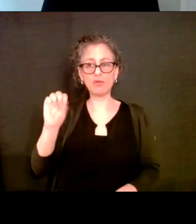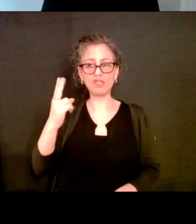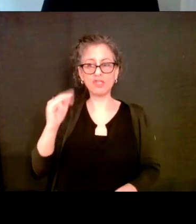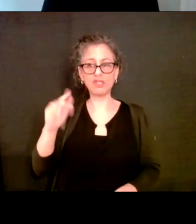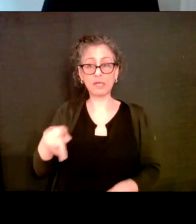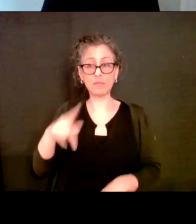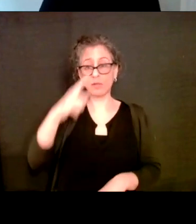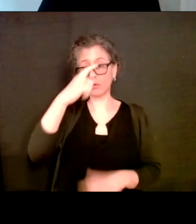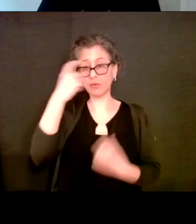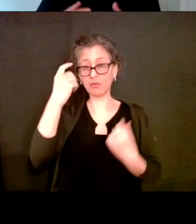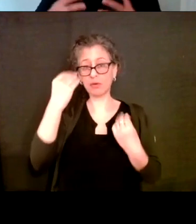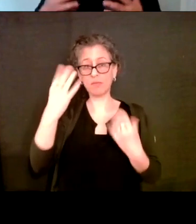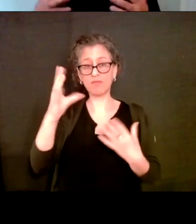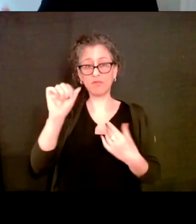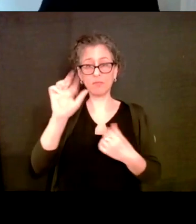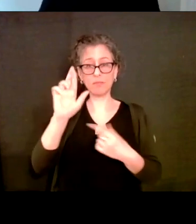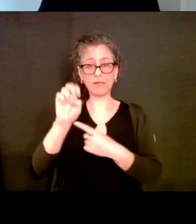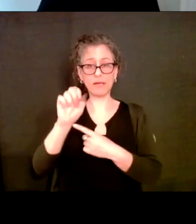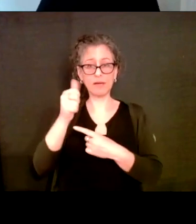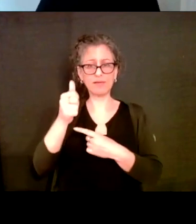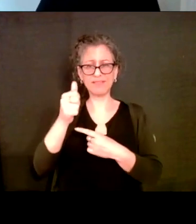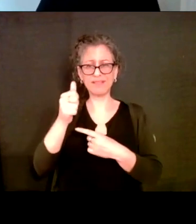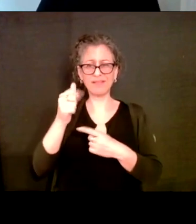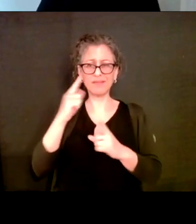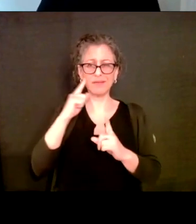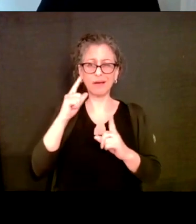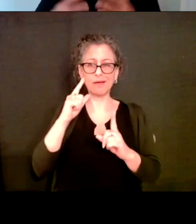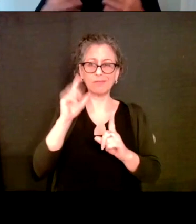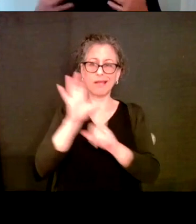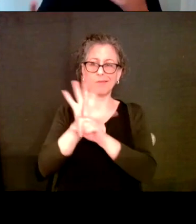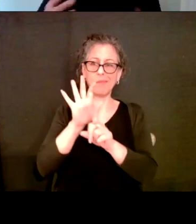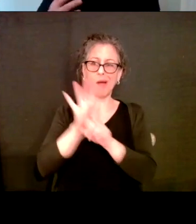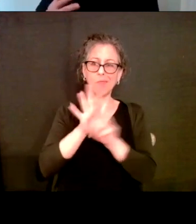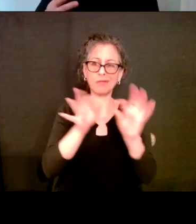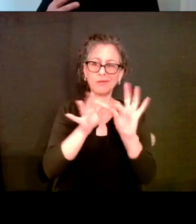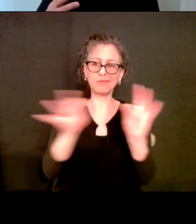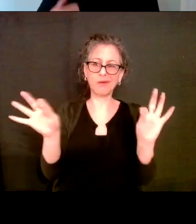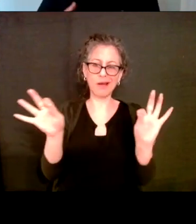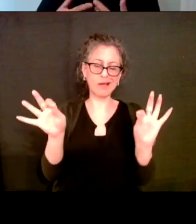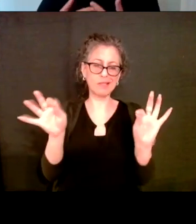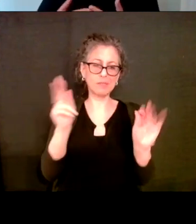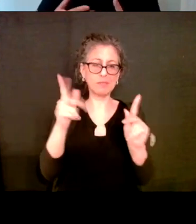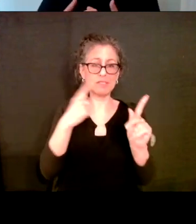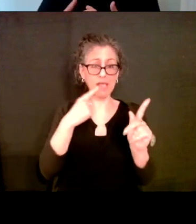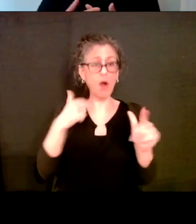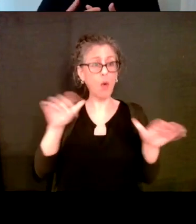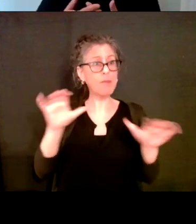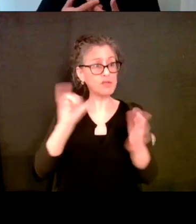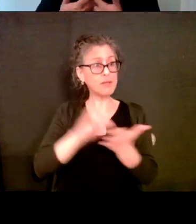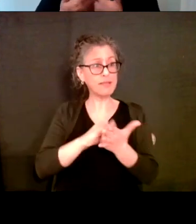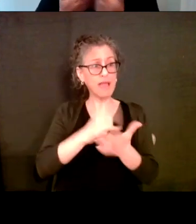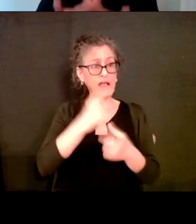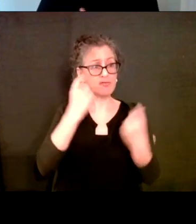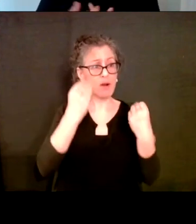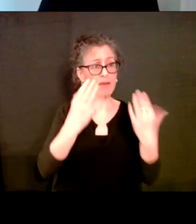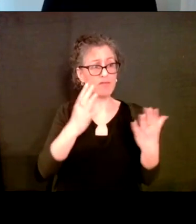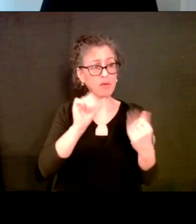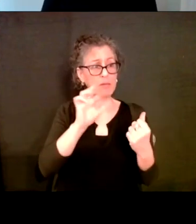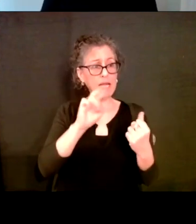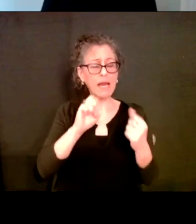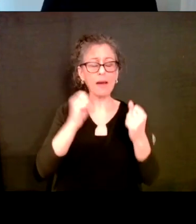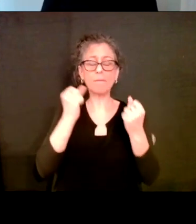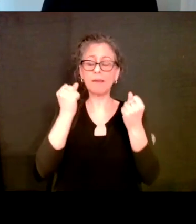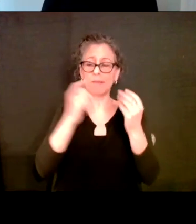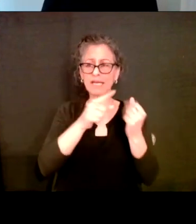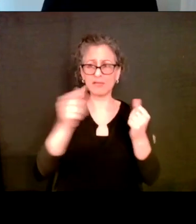Trauma-informed care is a buzzword, and many people like to say that they're doing it, and what we know is many people attempt to do it,